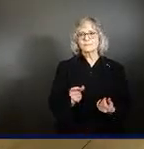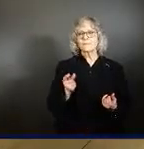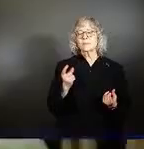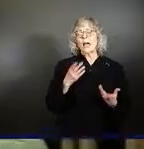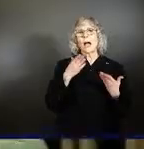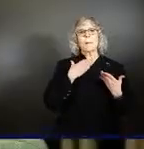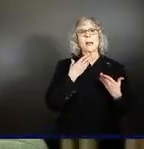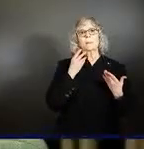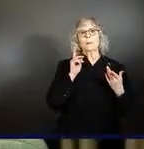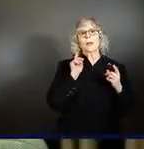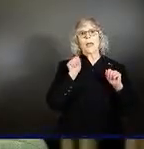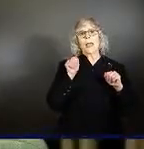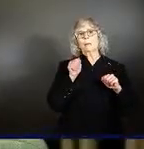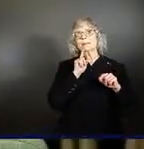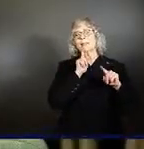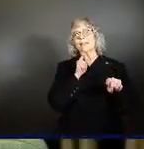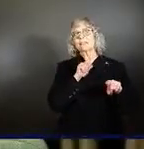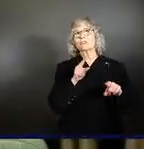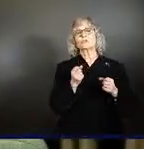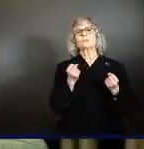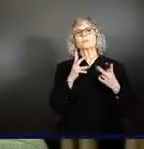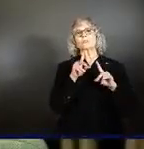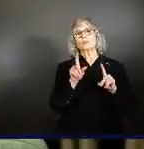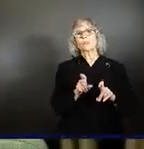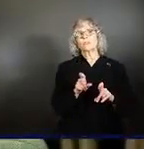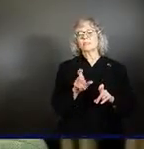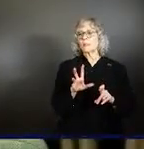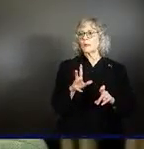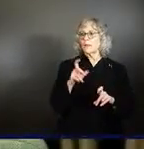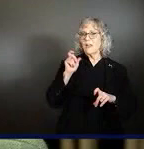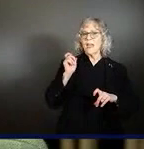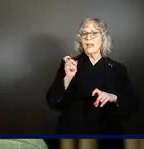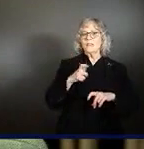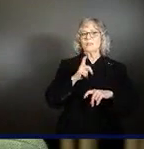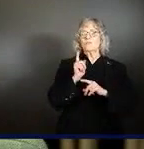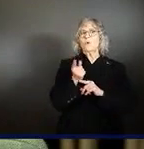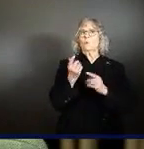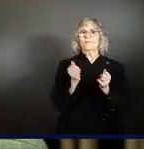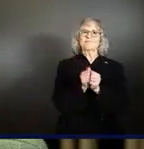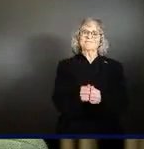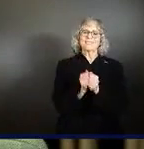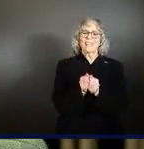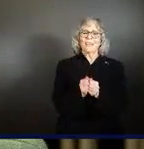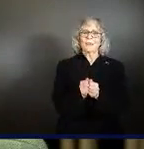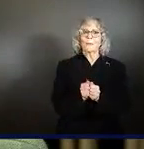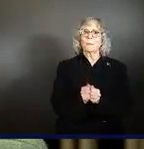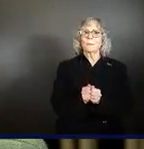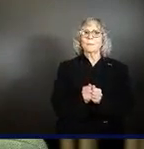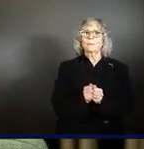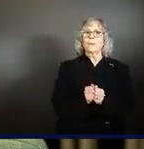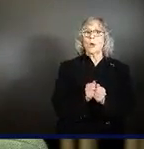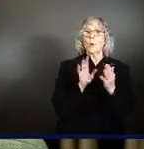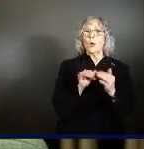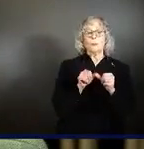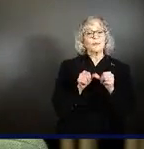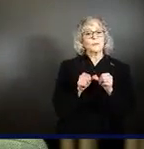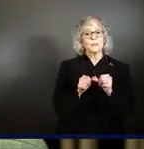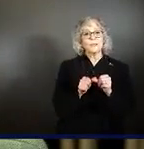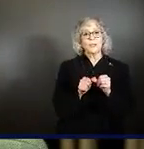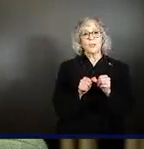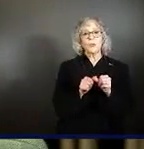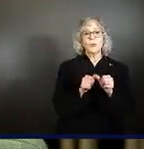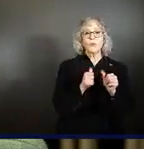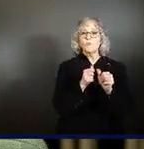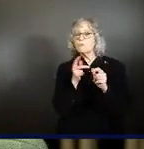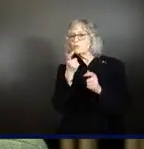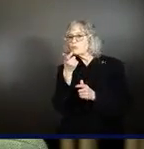many questions and that we were able to just spend this moment together. We hope that you keep following the mission as Webb